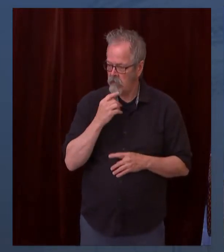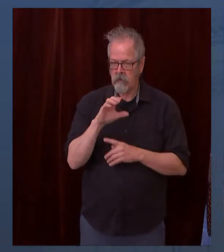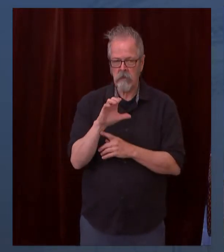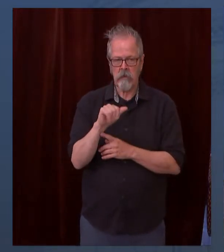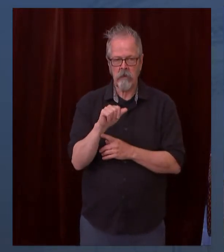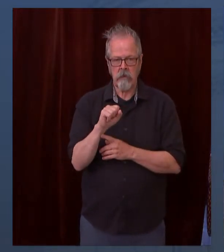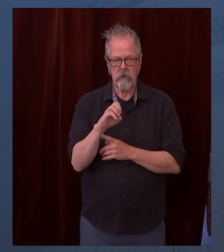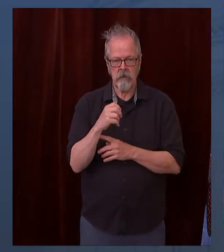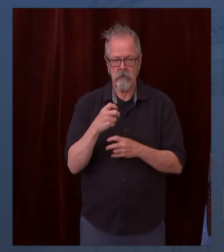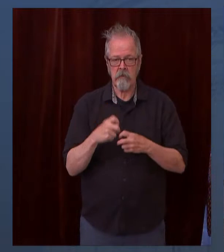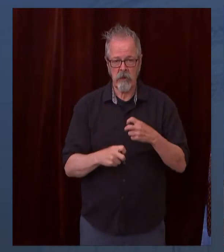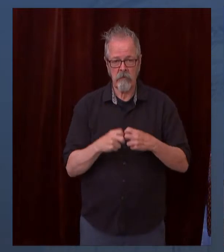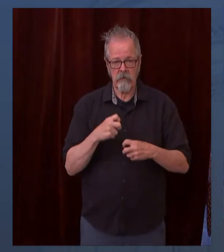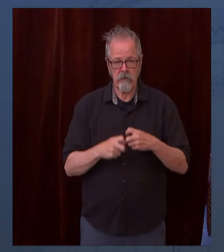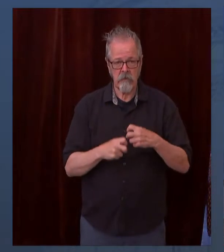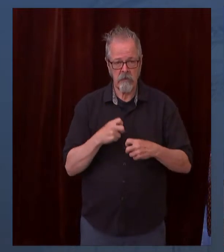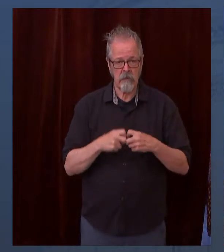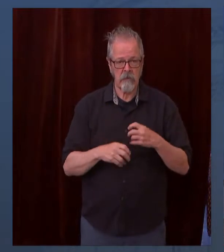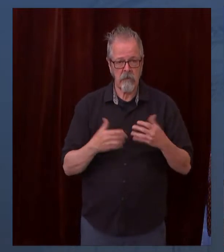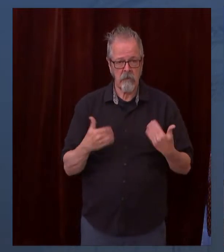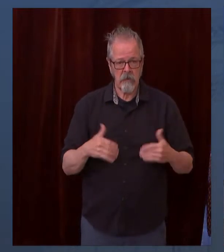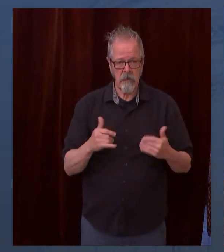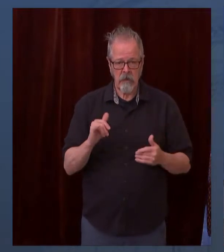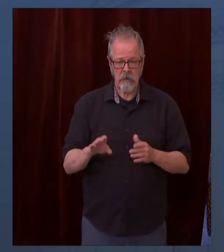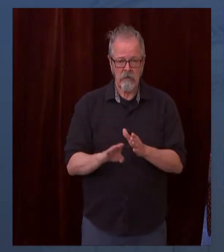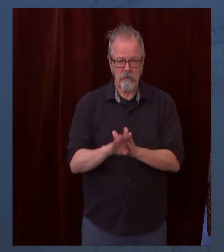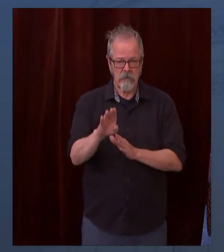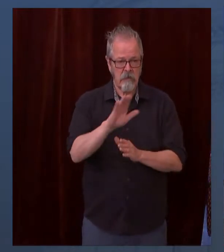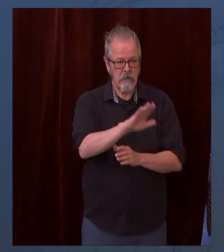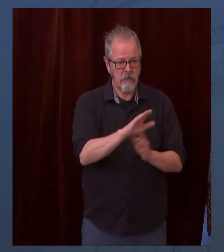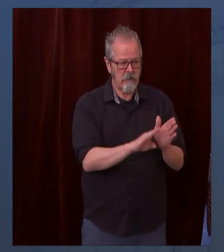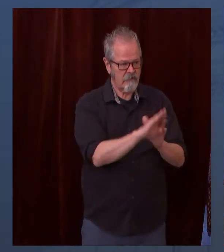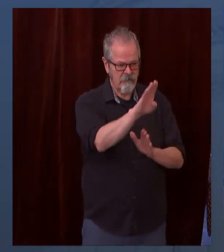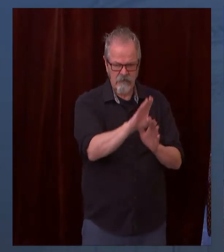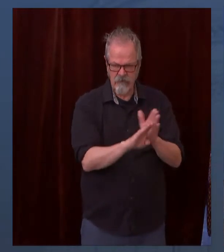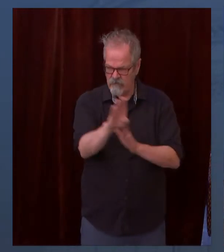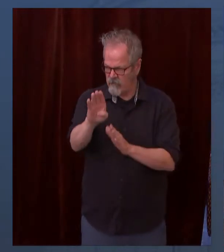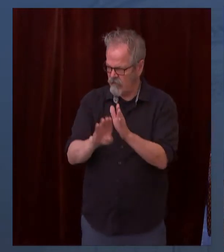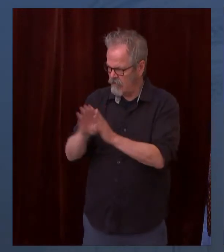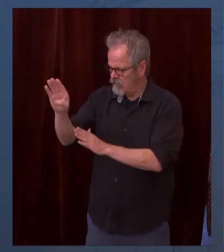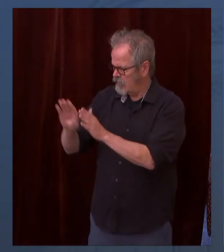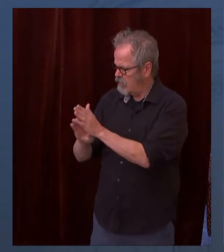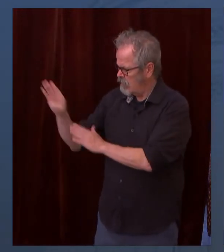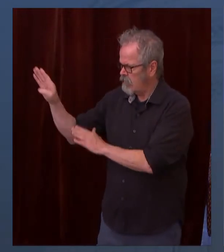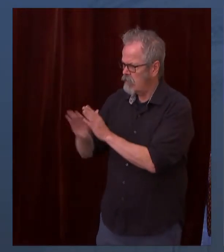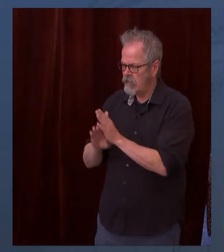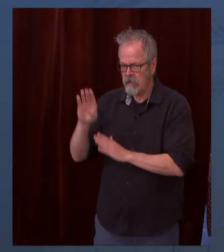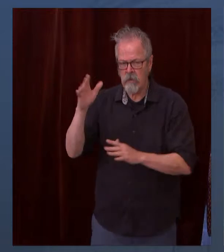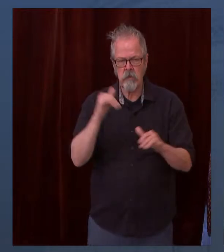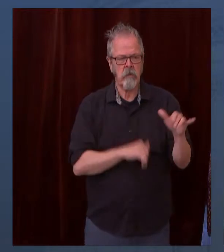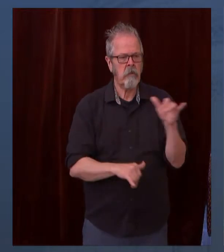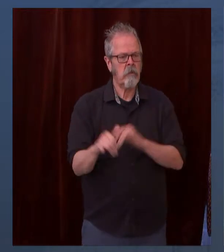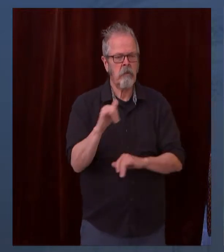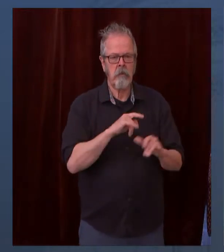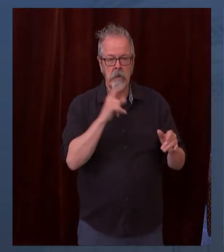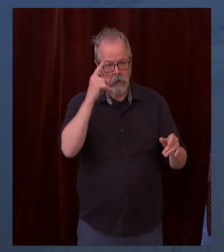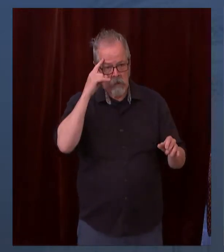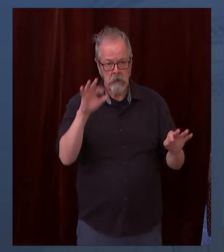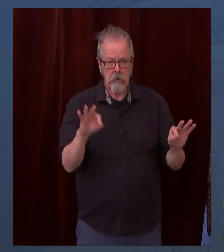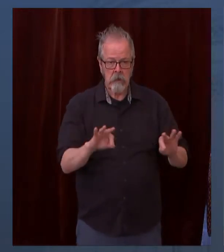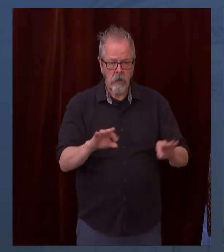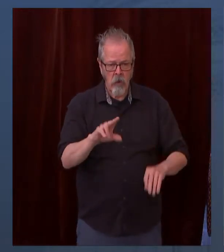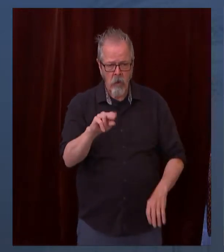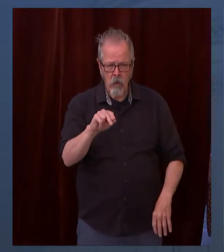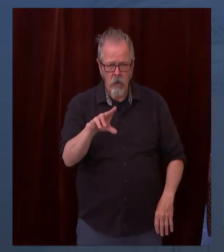Okay, we got our vaccine locator. We do want folks to continue this effort. We are trying to make the vaccine, thank you, that's